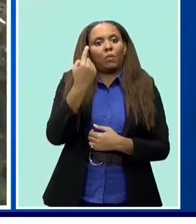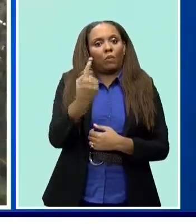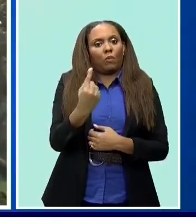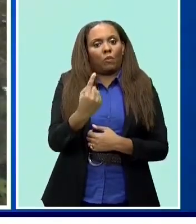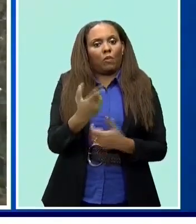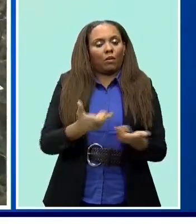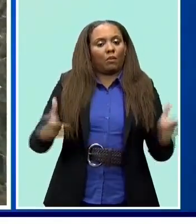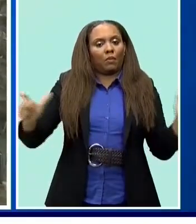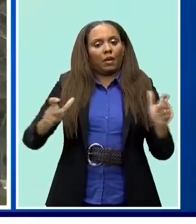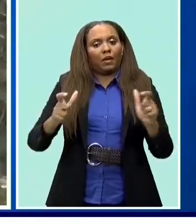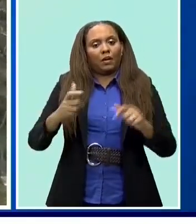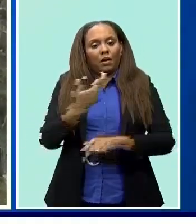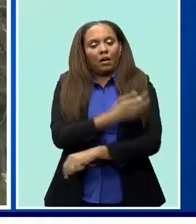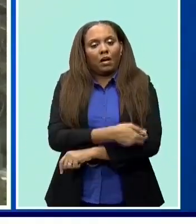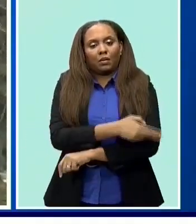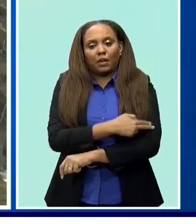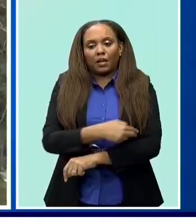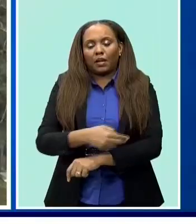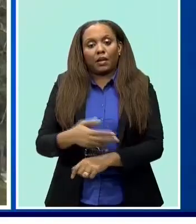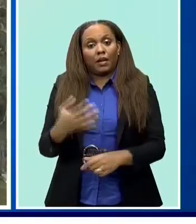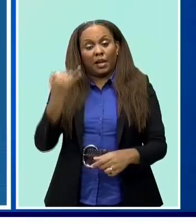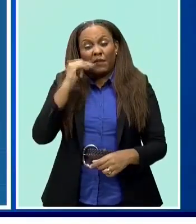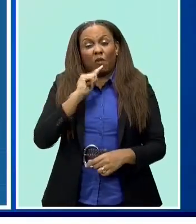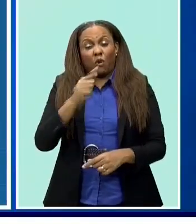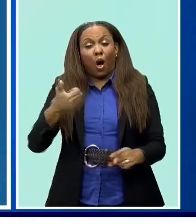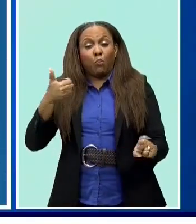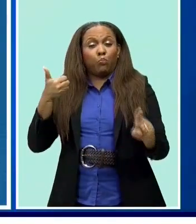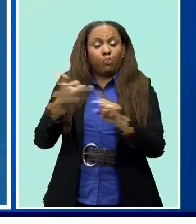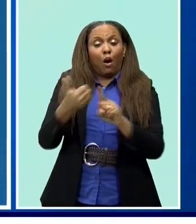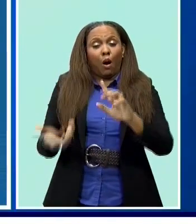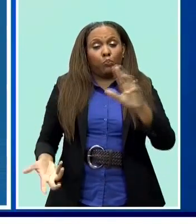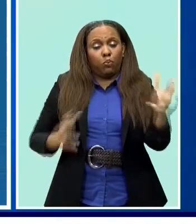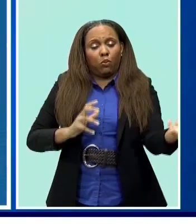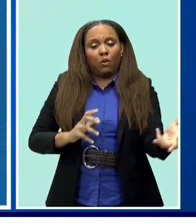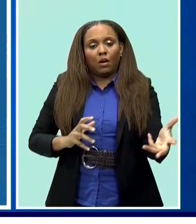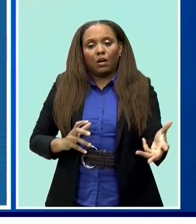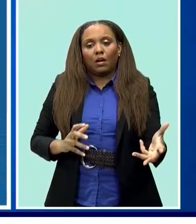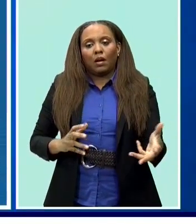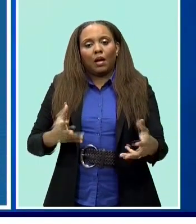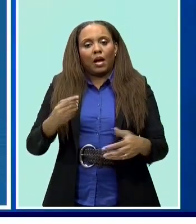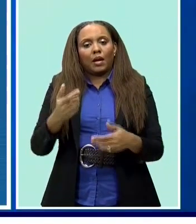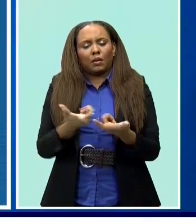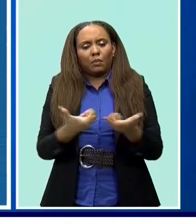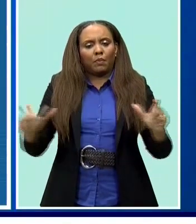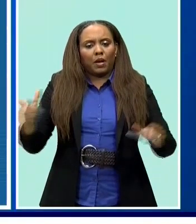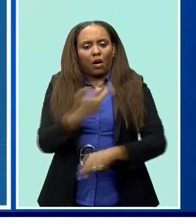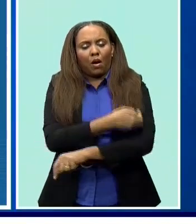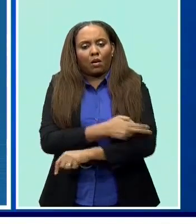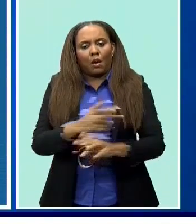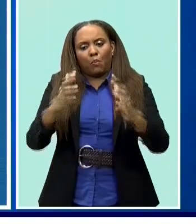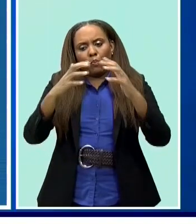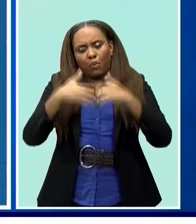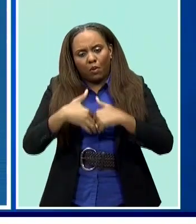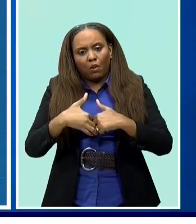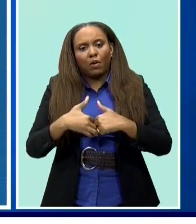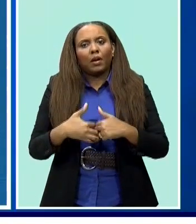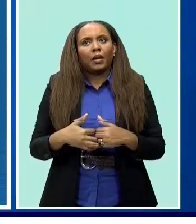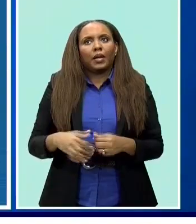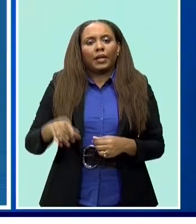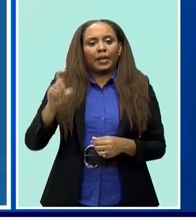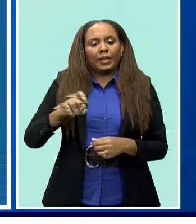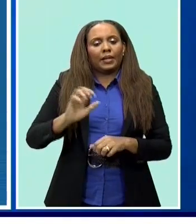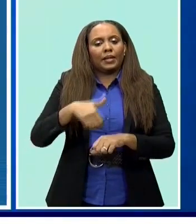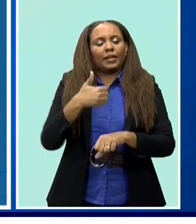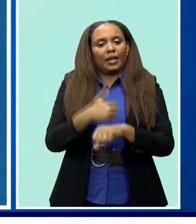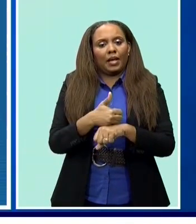can easily be rendered inoperable in a disaster. And that's why they've set up the region's first field hospital in conjunction with the